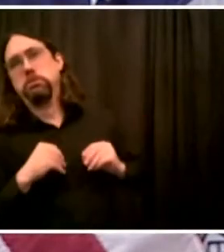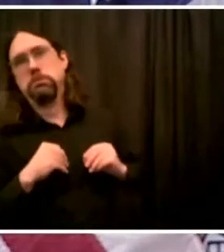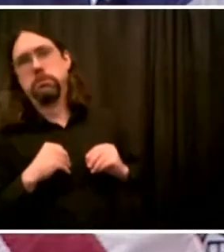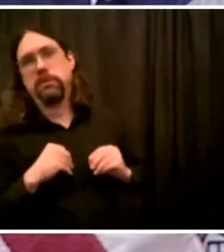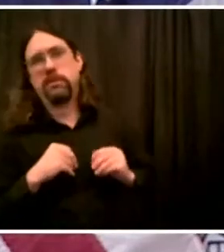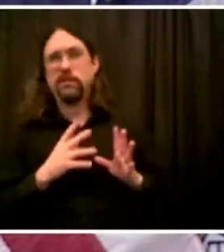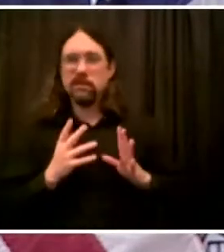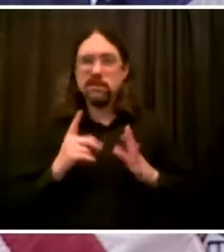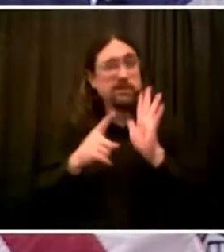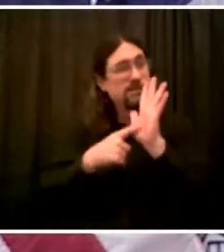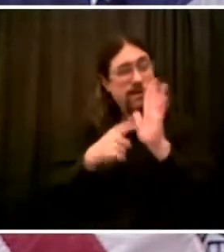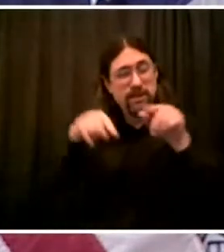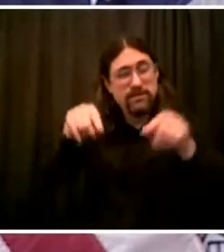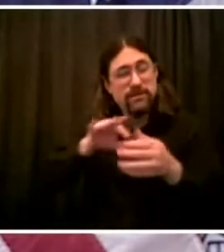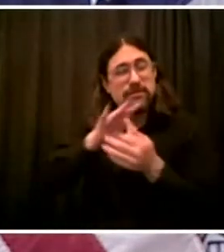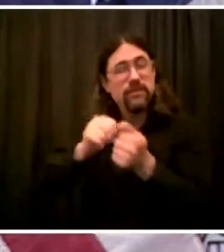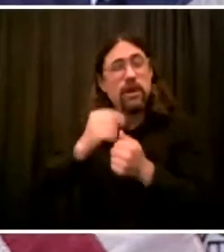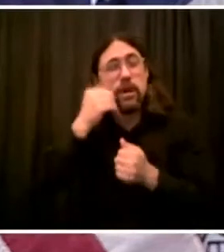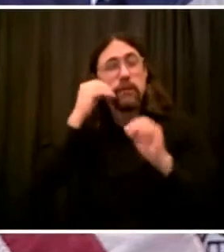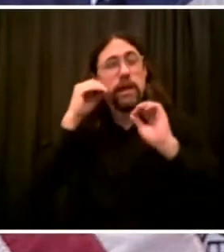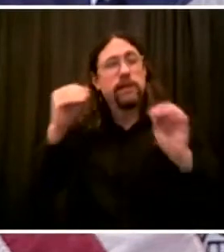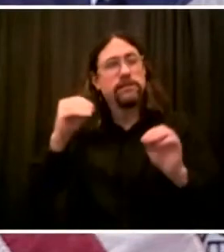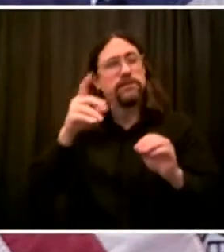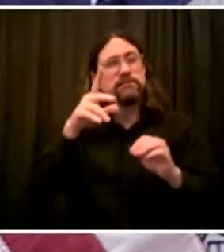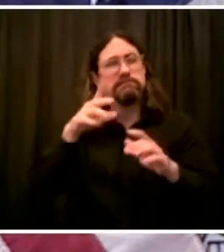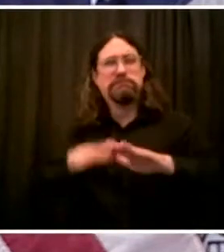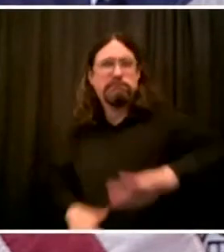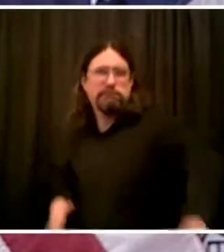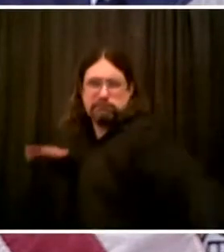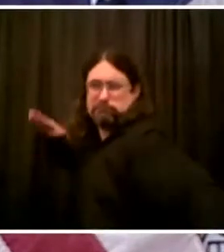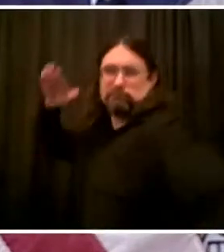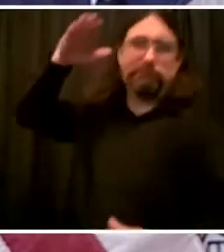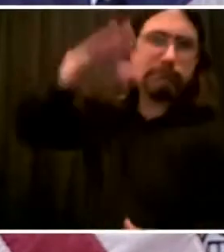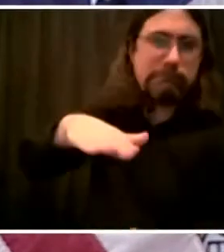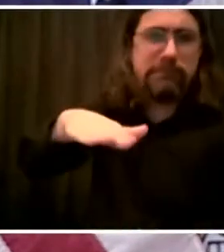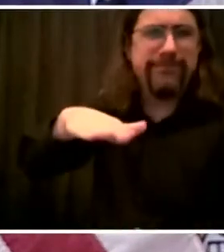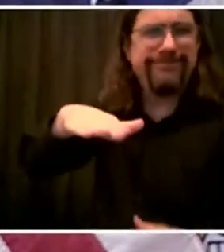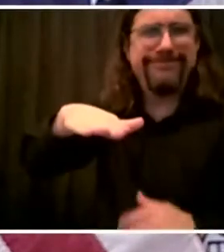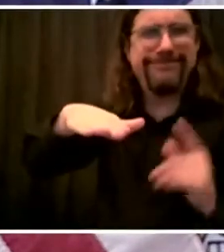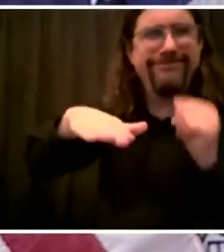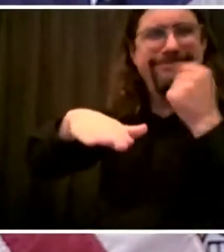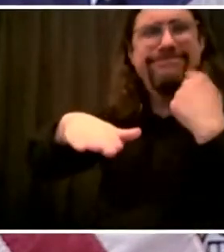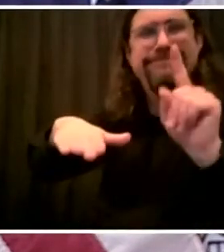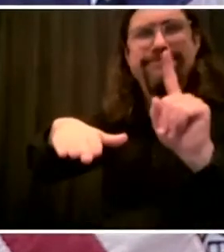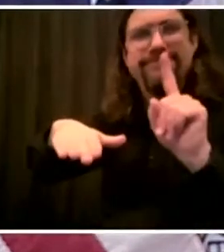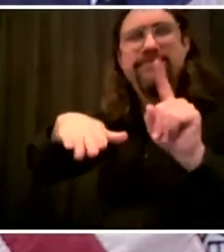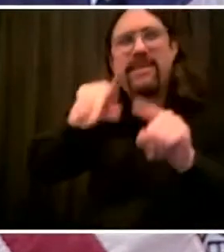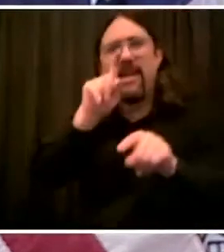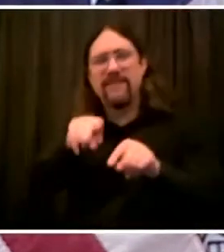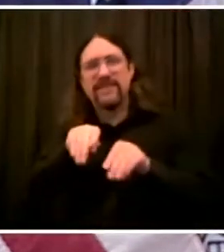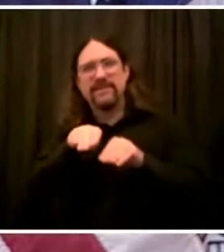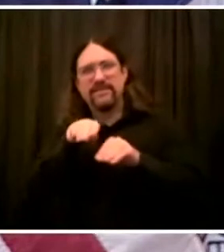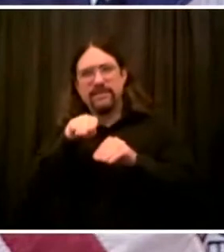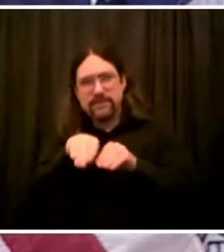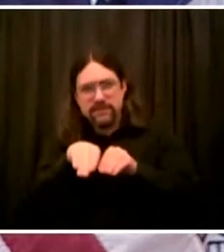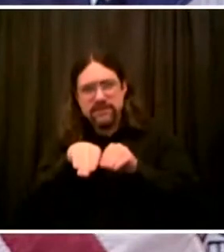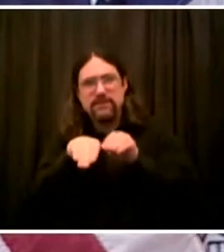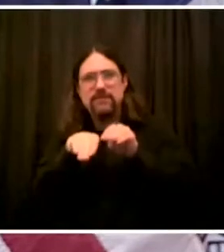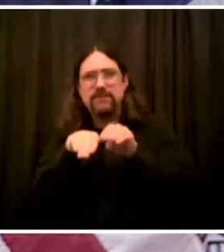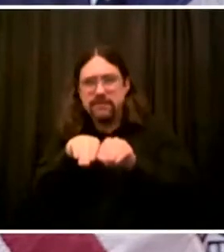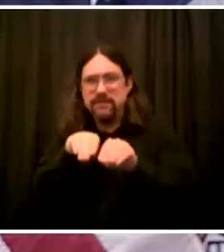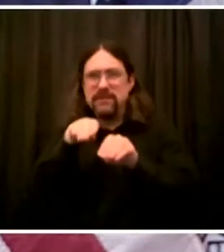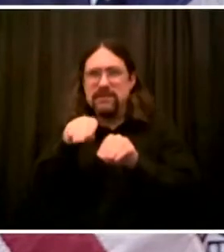helps. But Steve, I think you could help us by, one, the specific question, what happens if someone goes to the door of the shelter